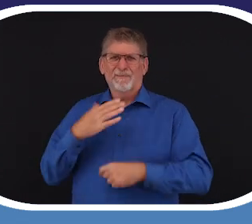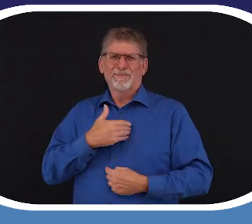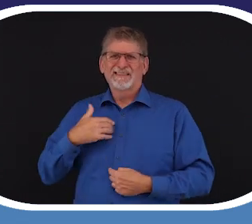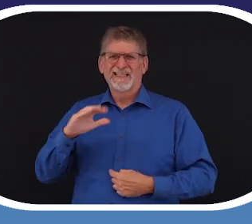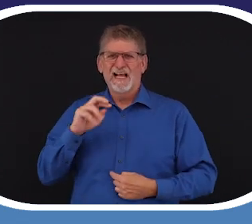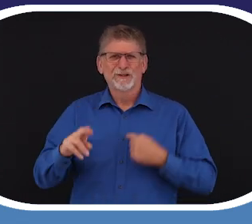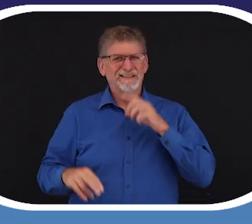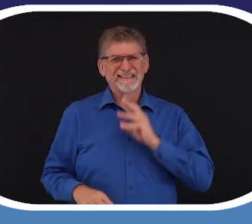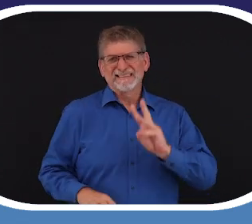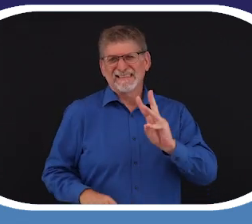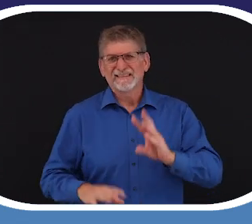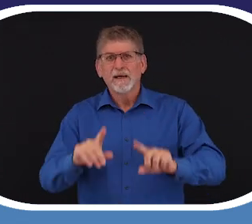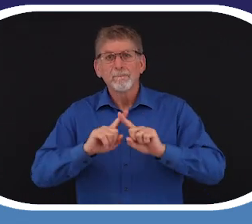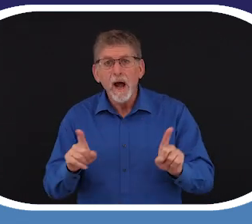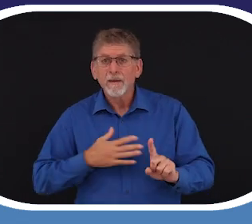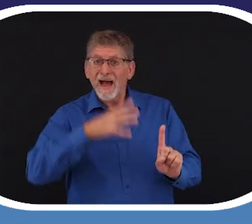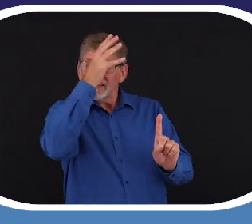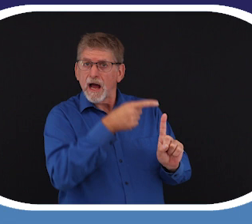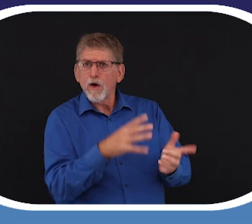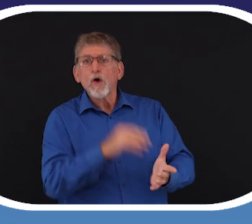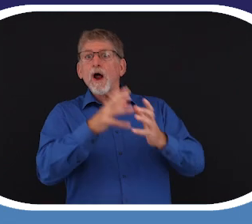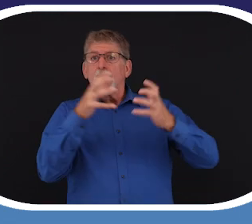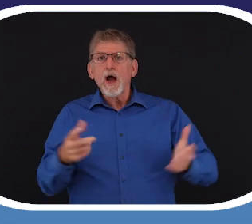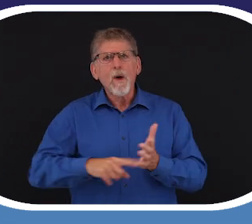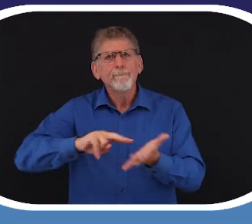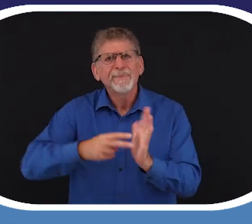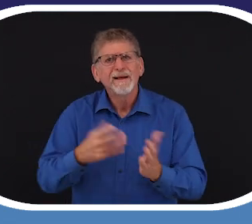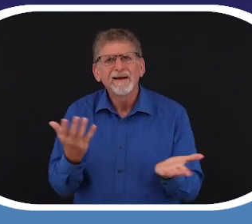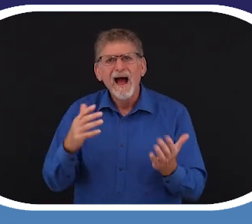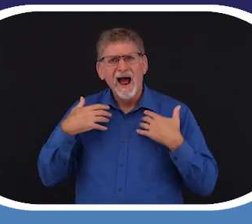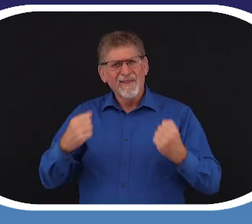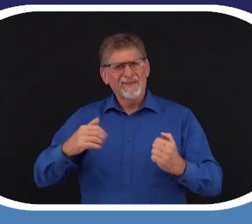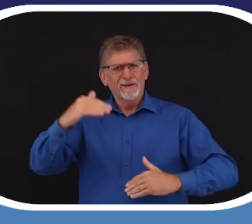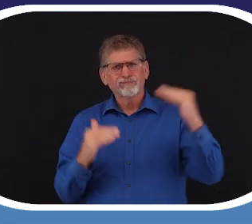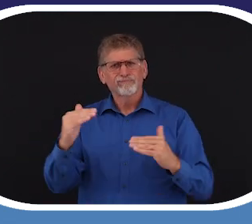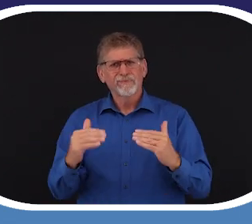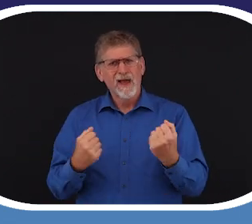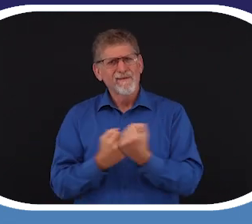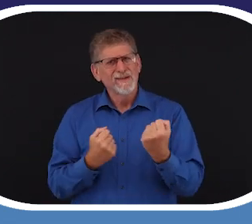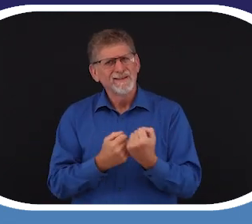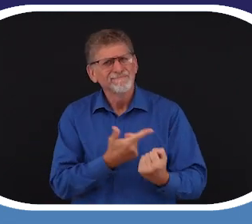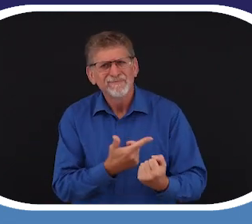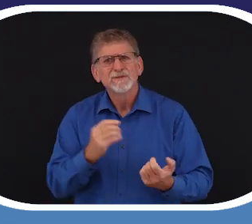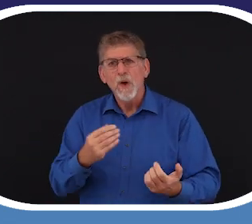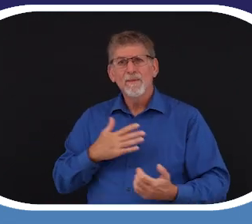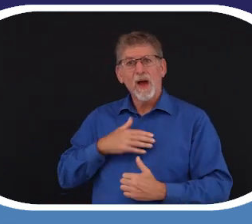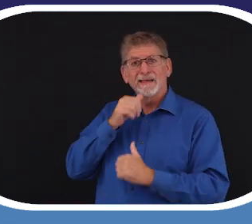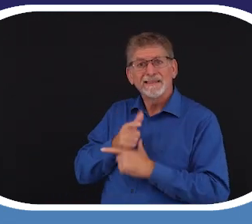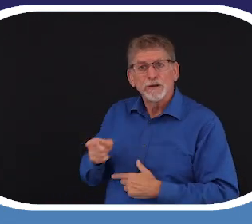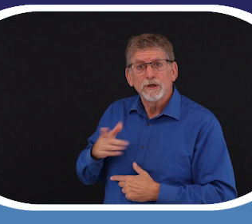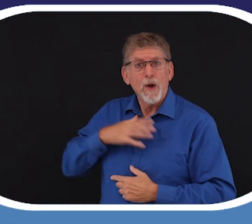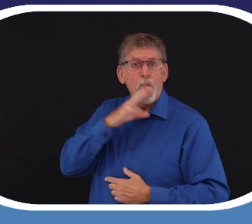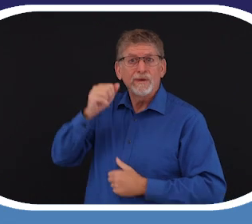learned a lot about what it meant to be a health disparities advocate. And so therefore, my oldest sister, was diagnosed with breast